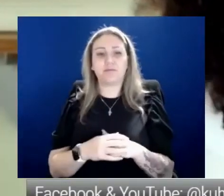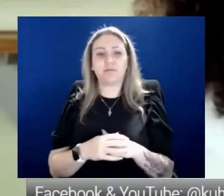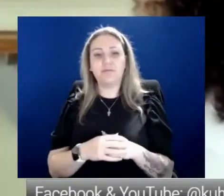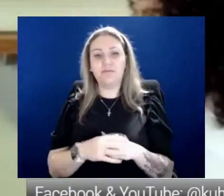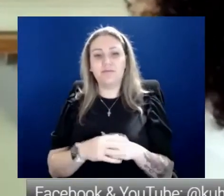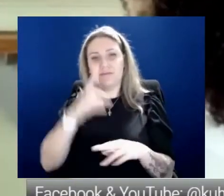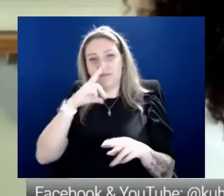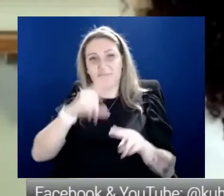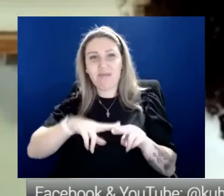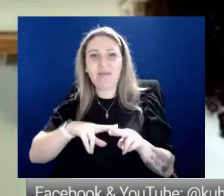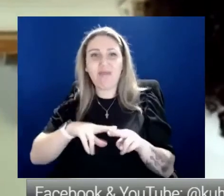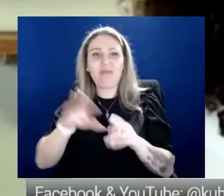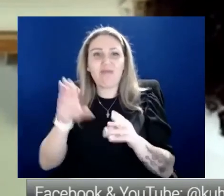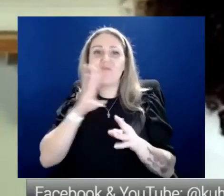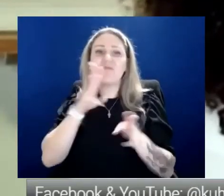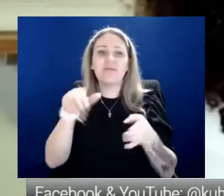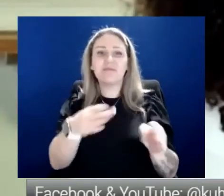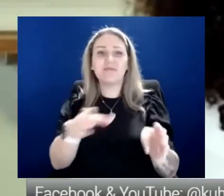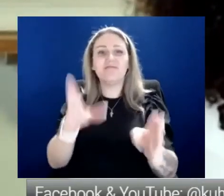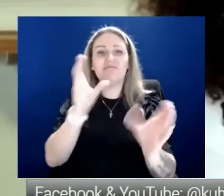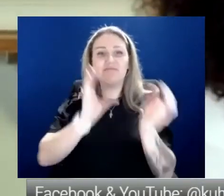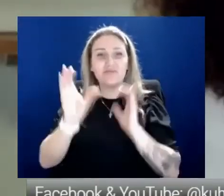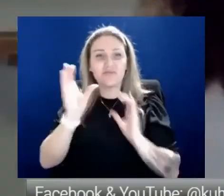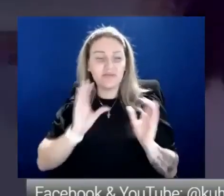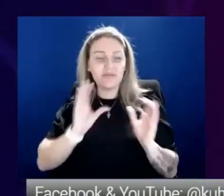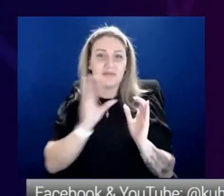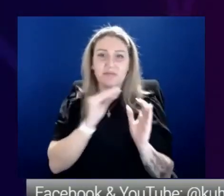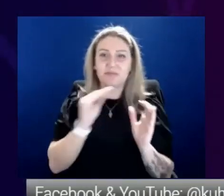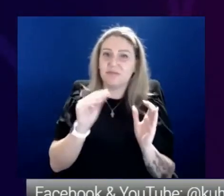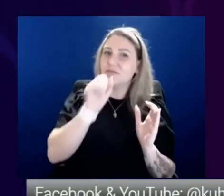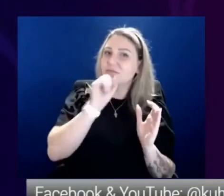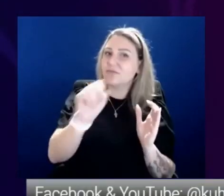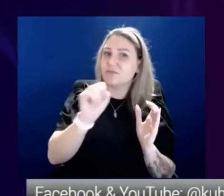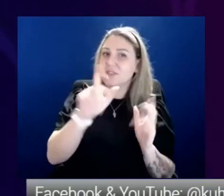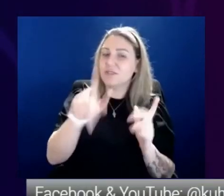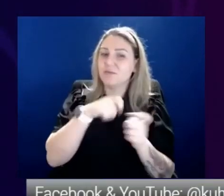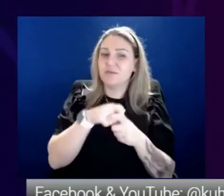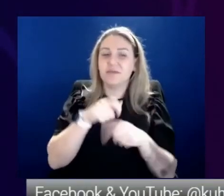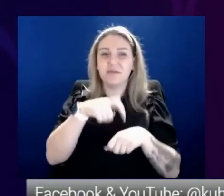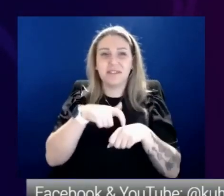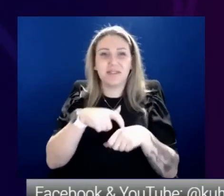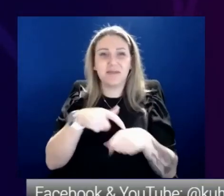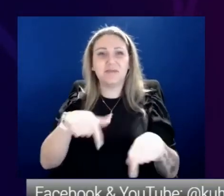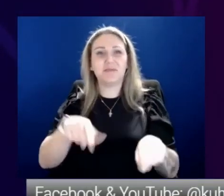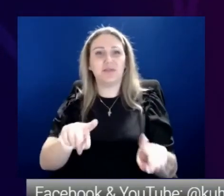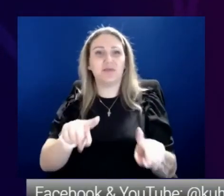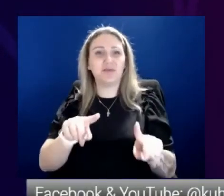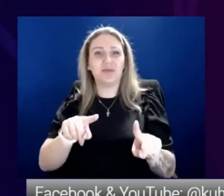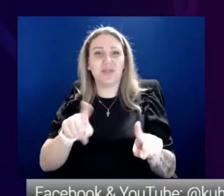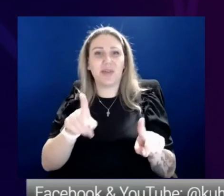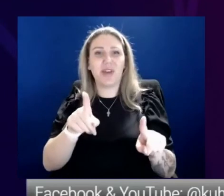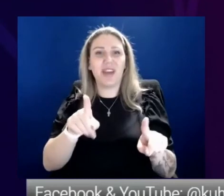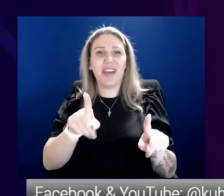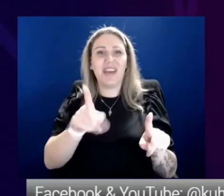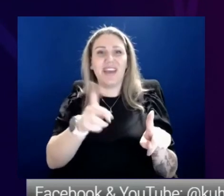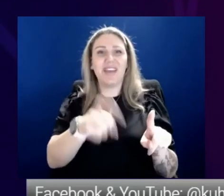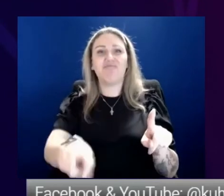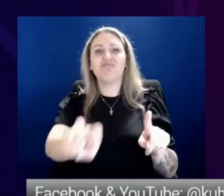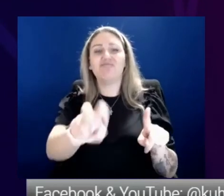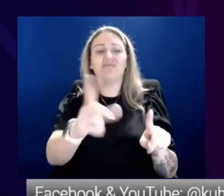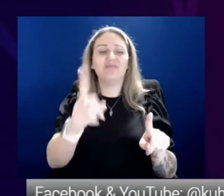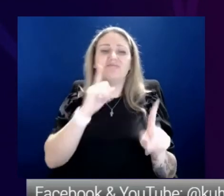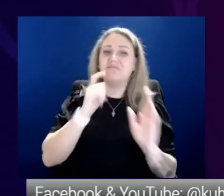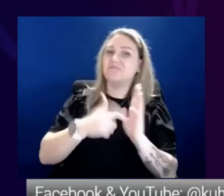little creeks to explore. And I love that at certain points of the trail, they identify different trees